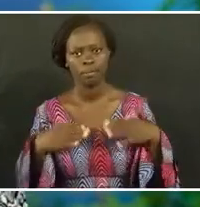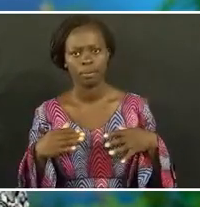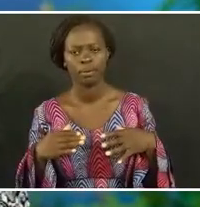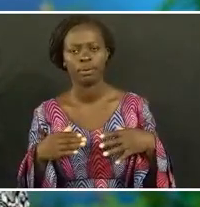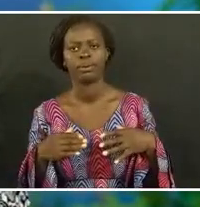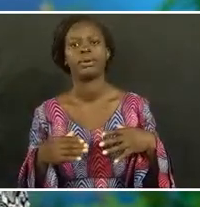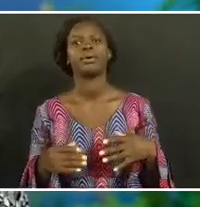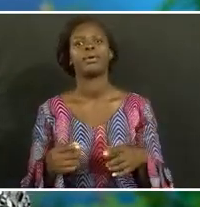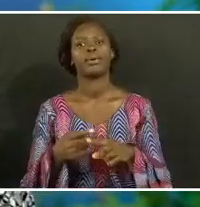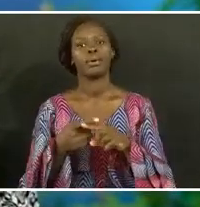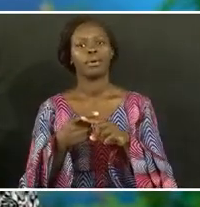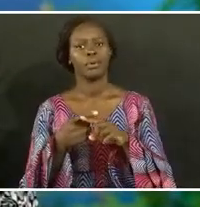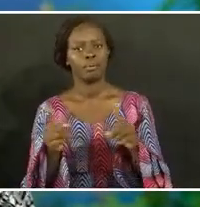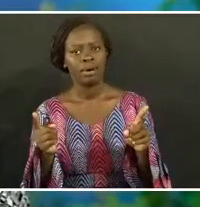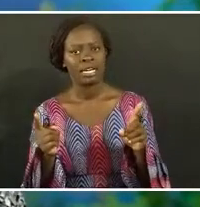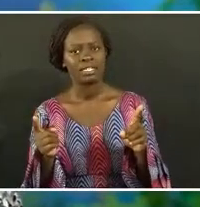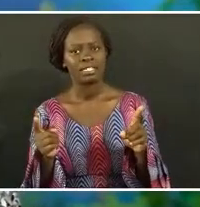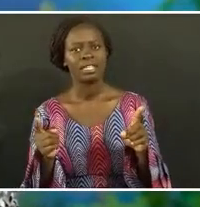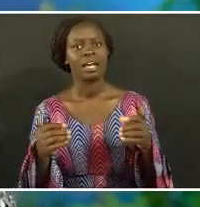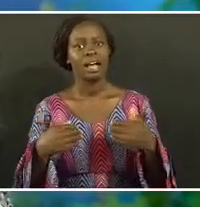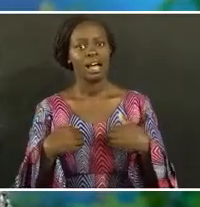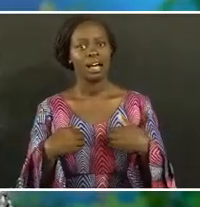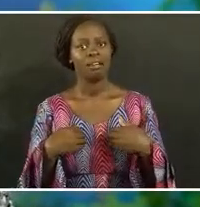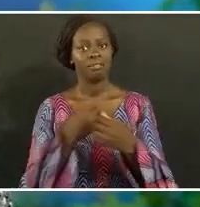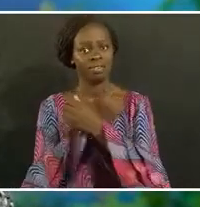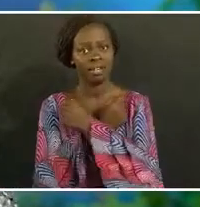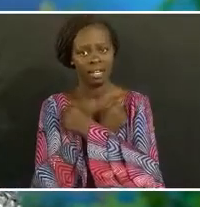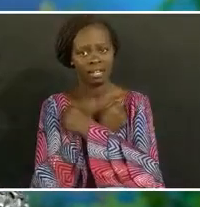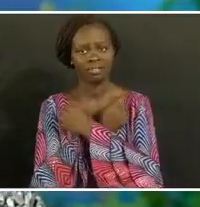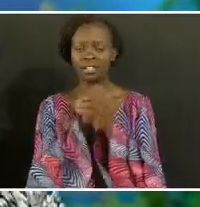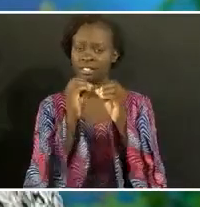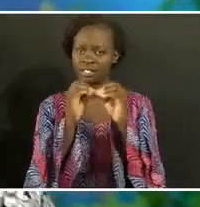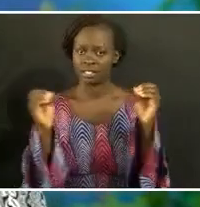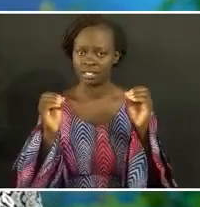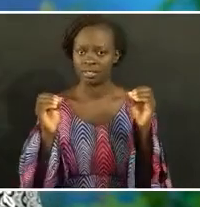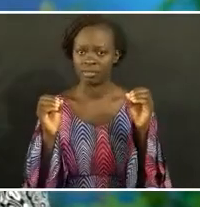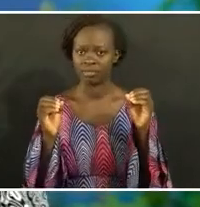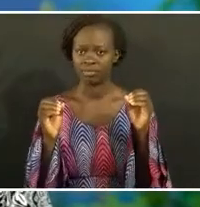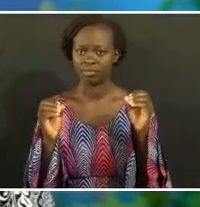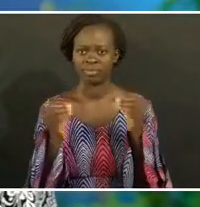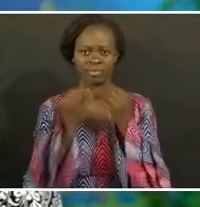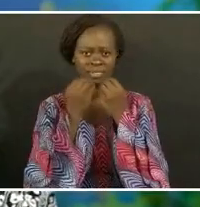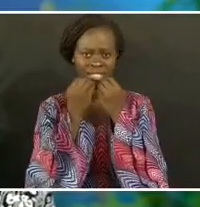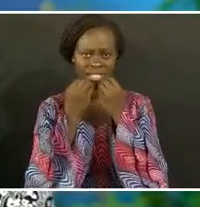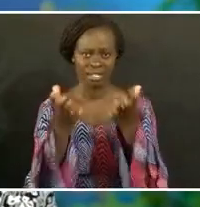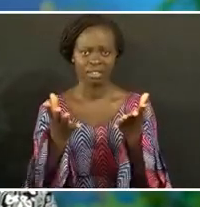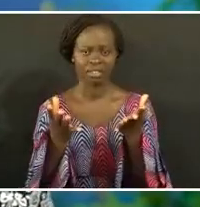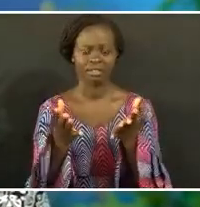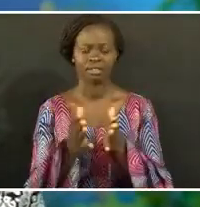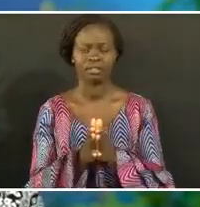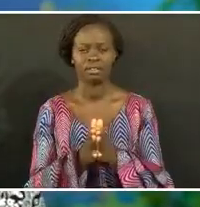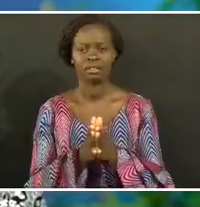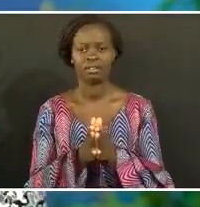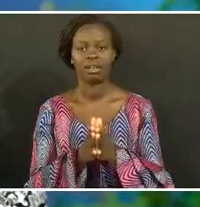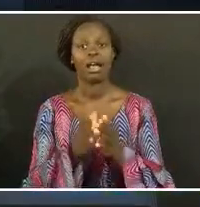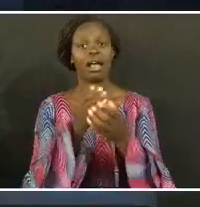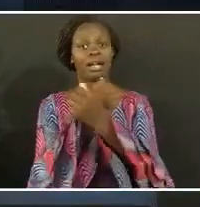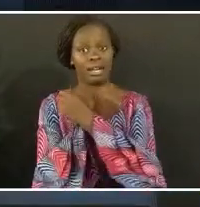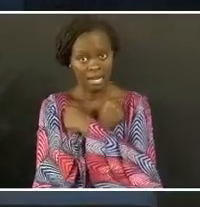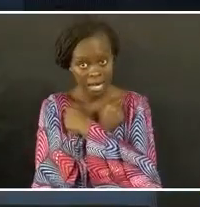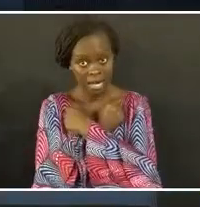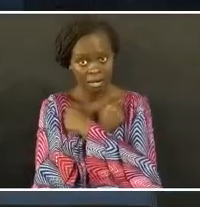boast, but do not have love, I gain nothing. Love